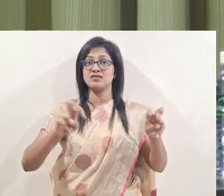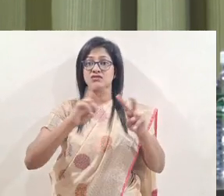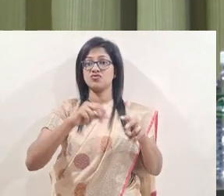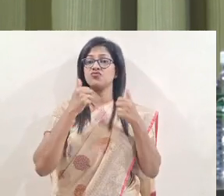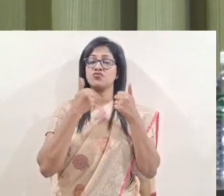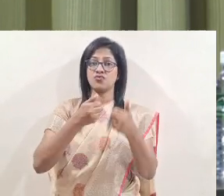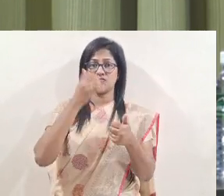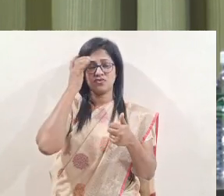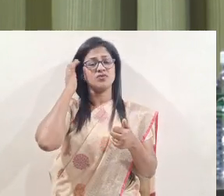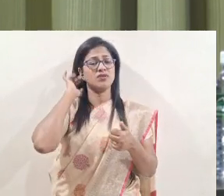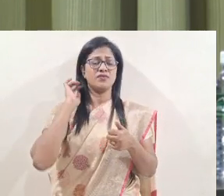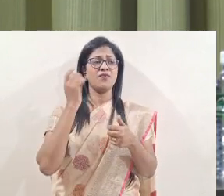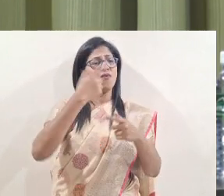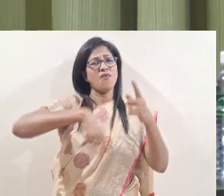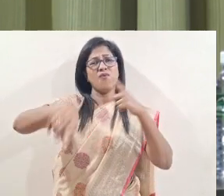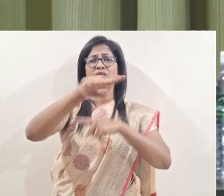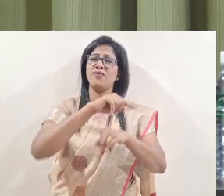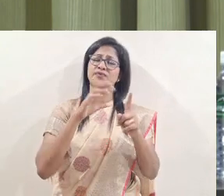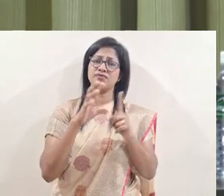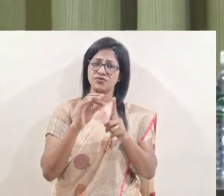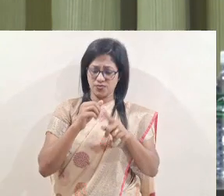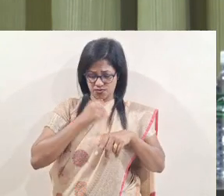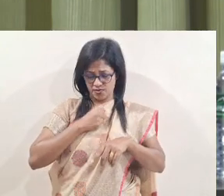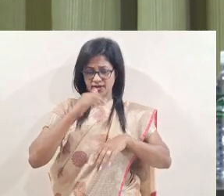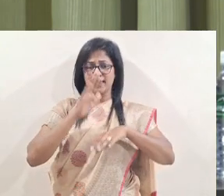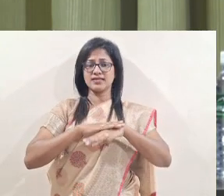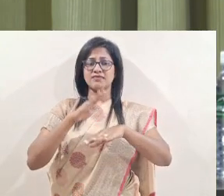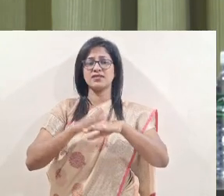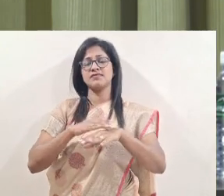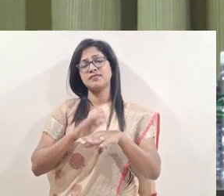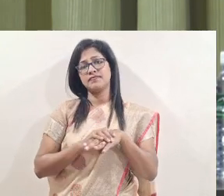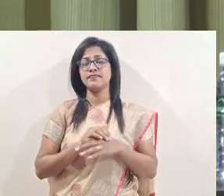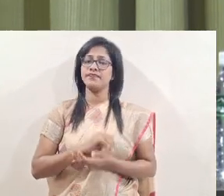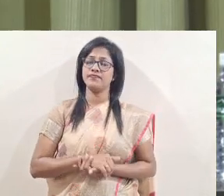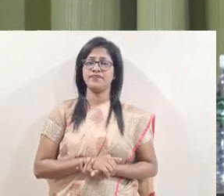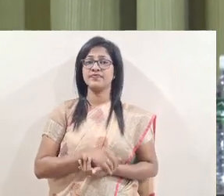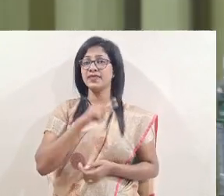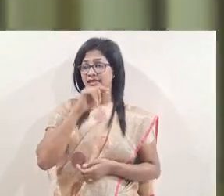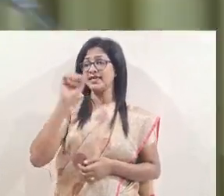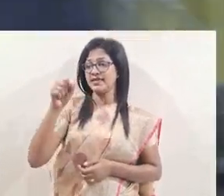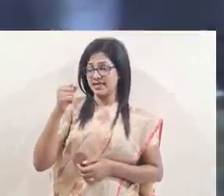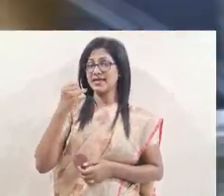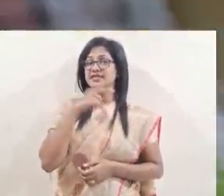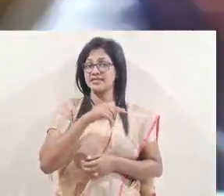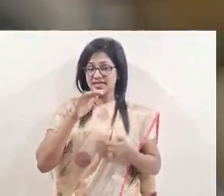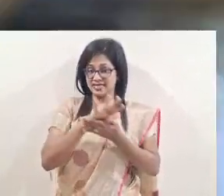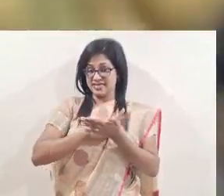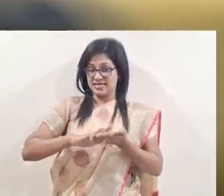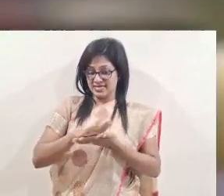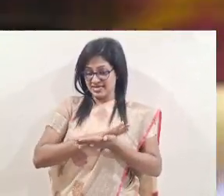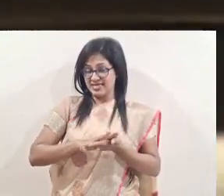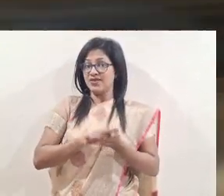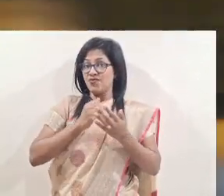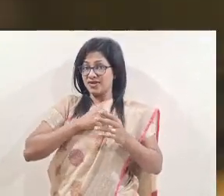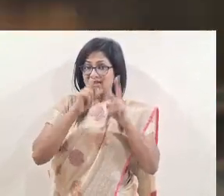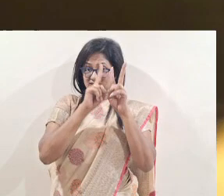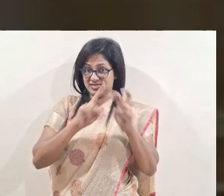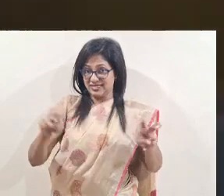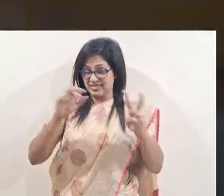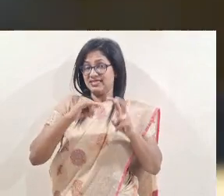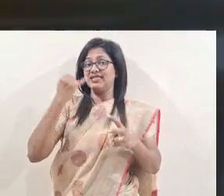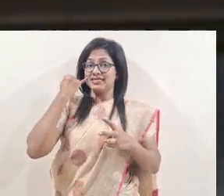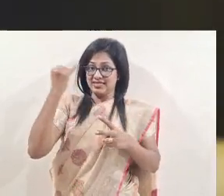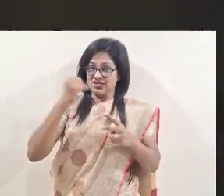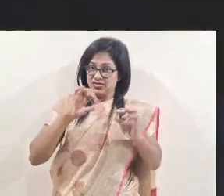do some through our experience. Yes, sir. So this is the initial part of my research. So Okay. my next steps in this regard are